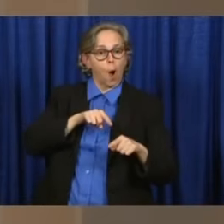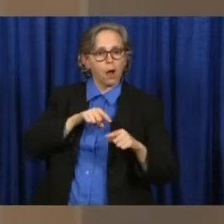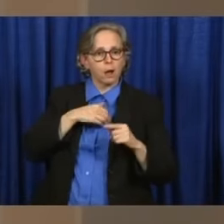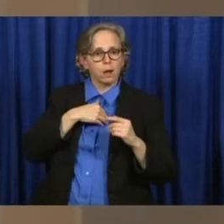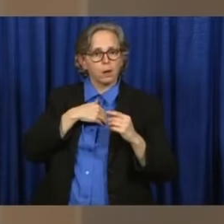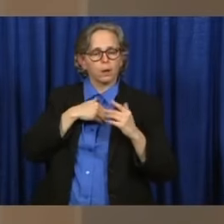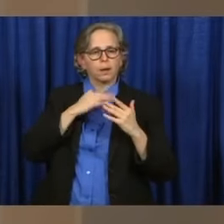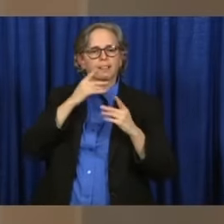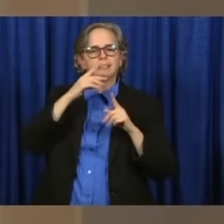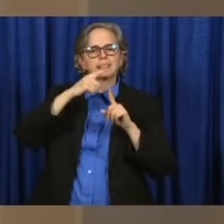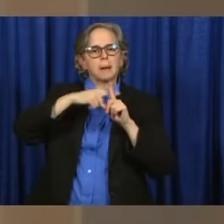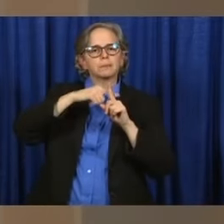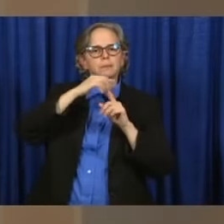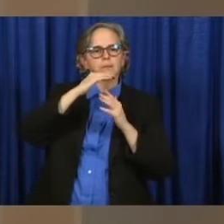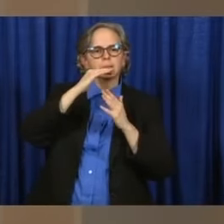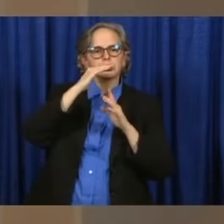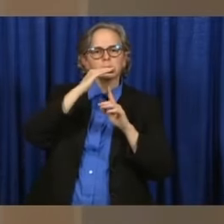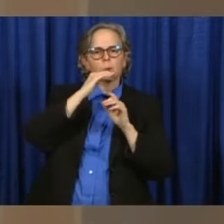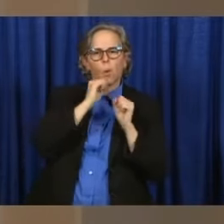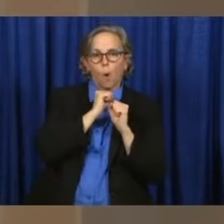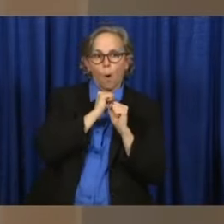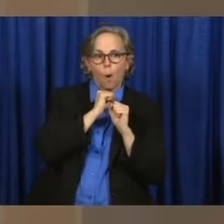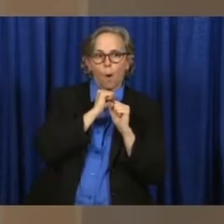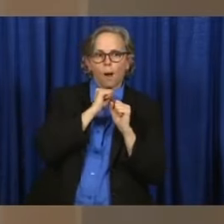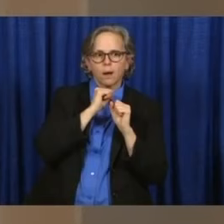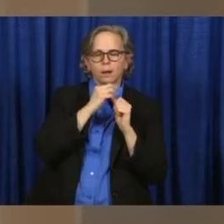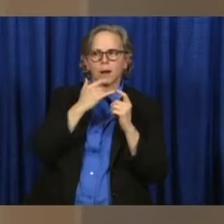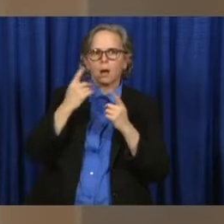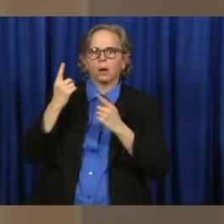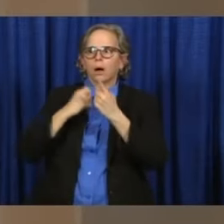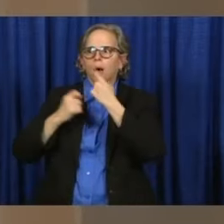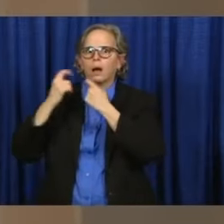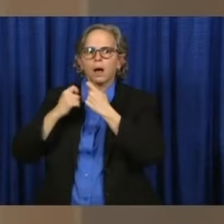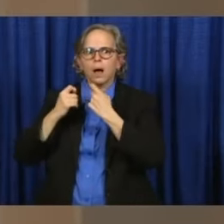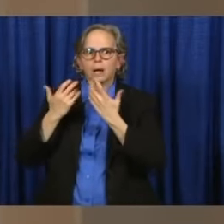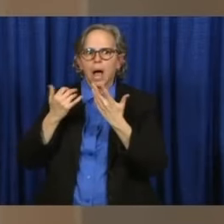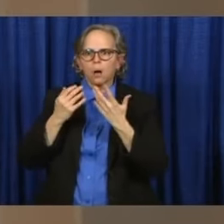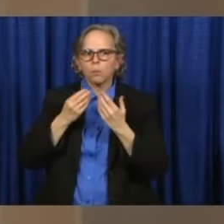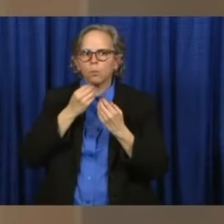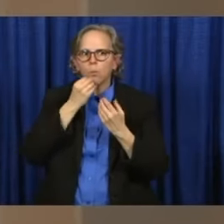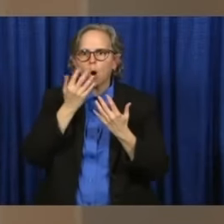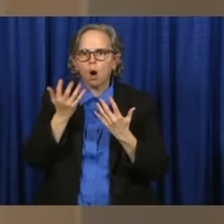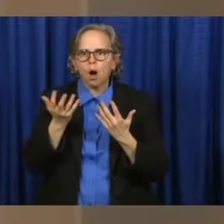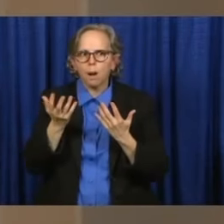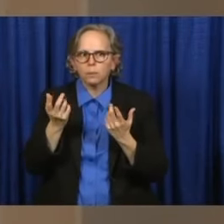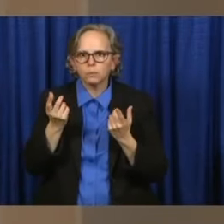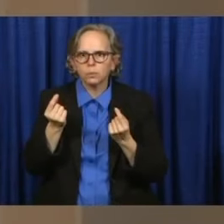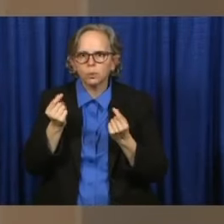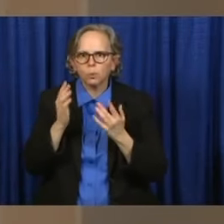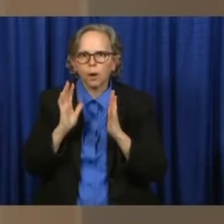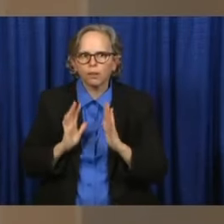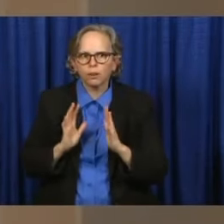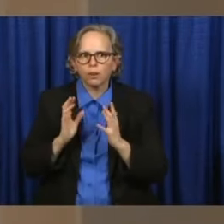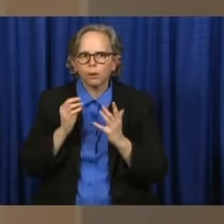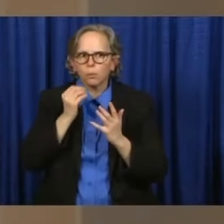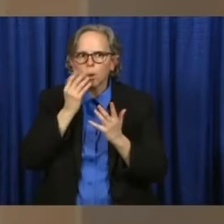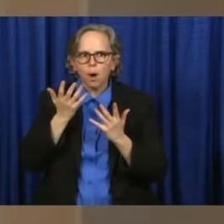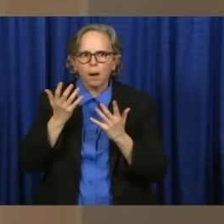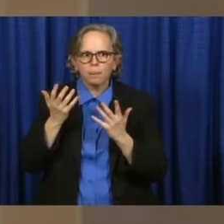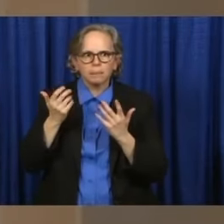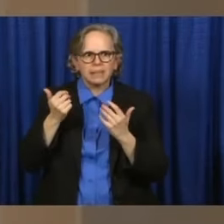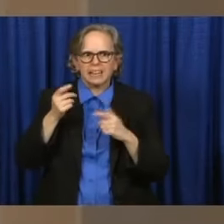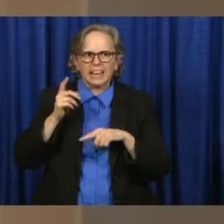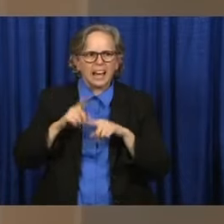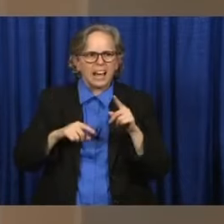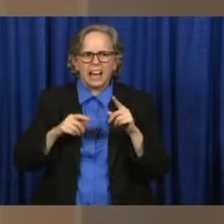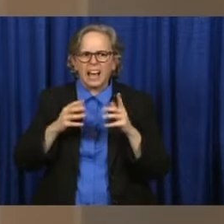mowing services. We've addressed that. We know that some people, particularly if you're elderly, you may not be able to mow your yard or take